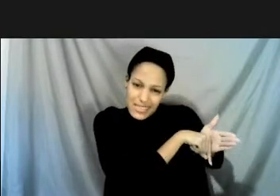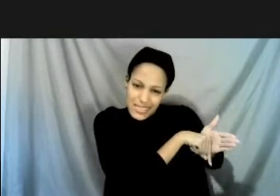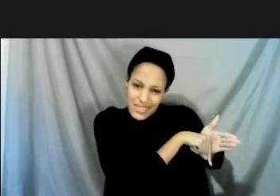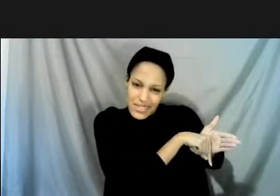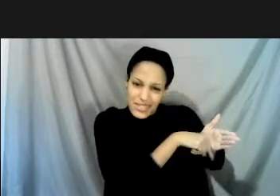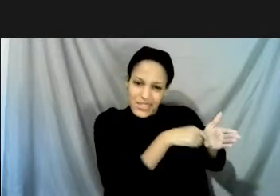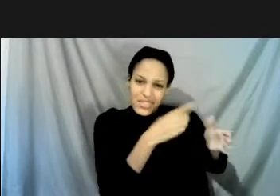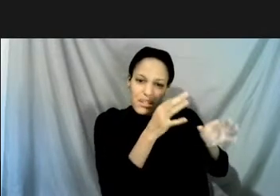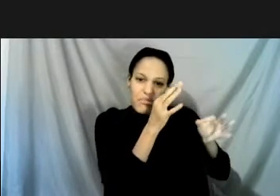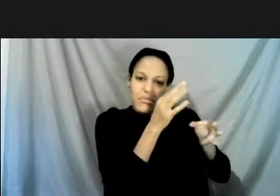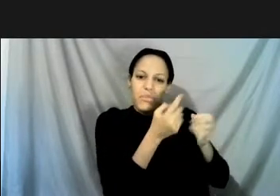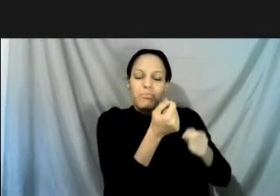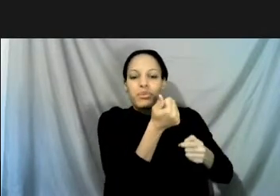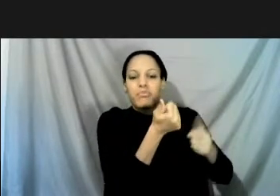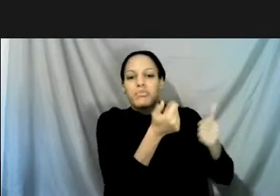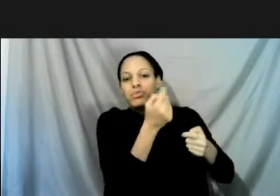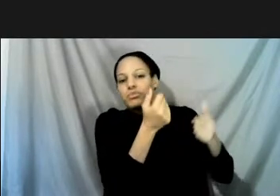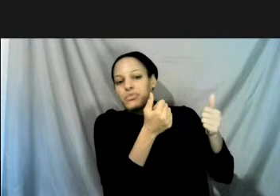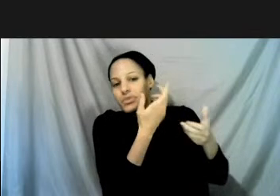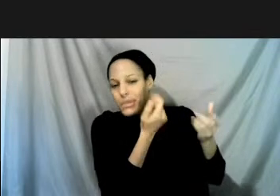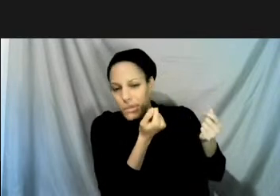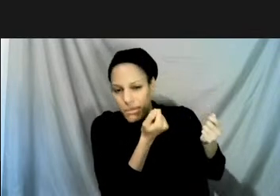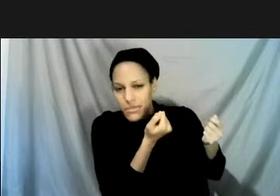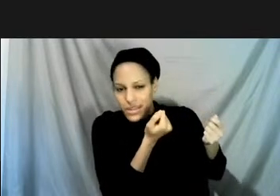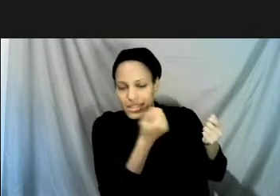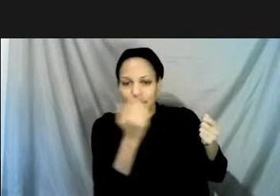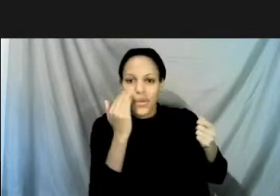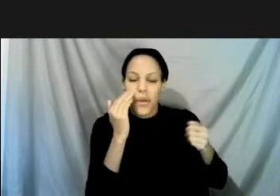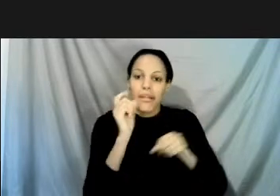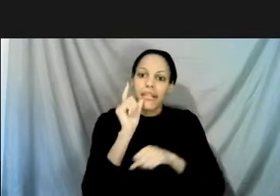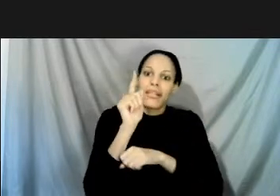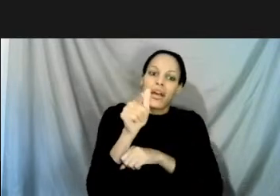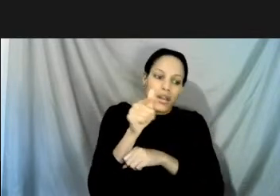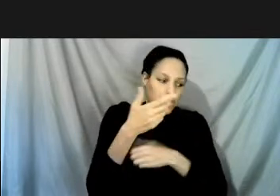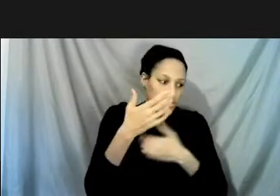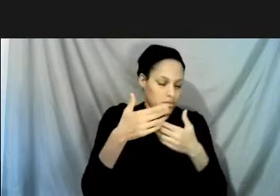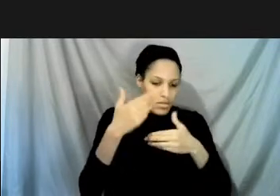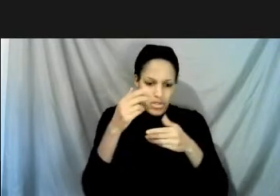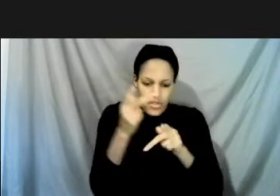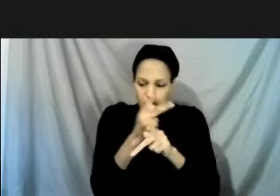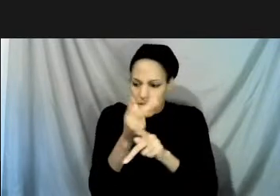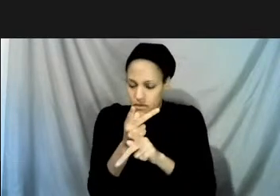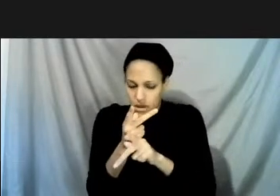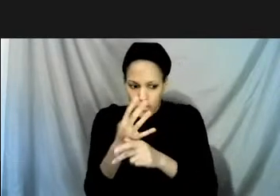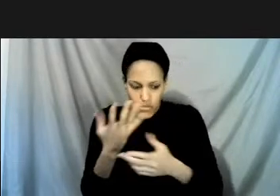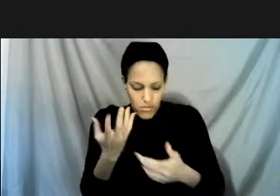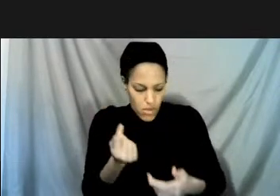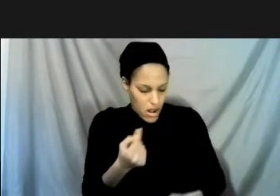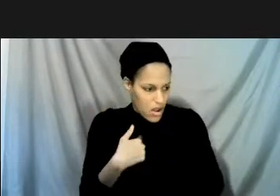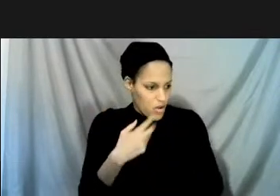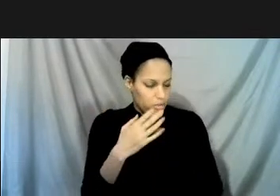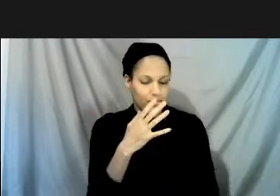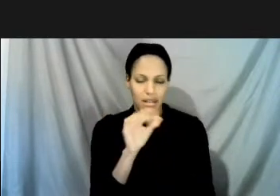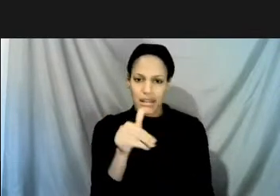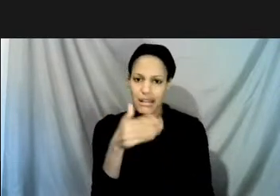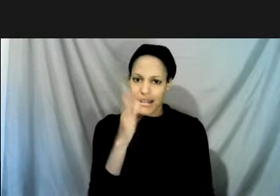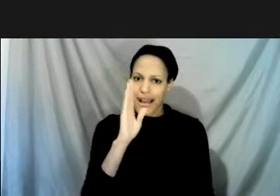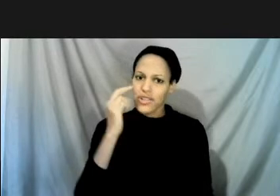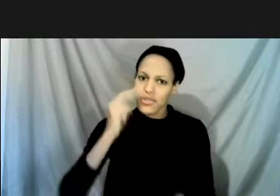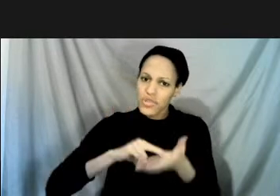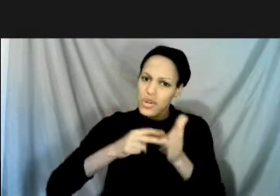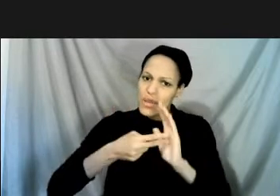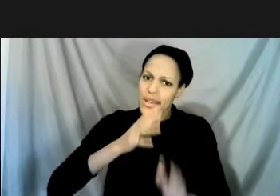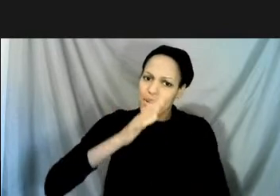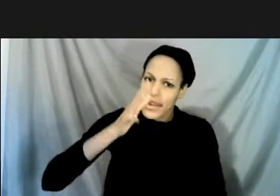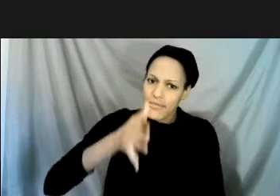oh my goodness. That means that grandpa was not, you know what I'm saying?